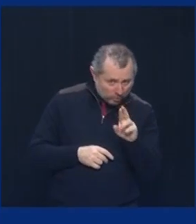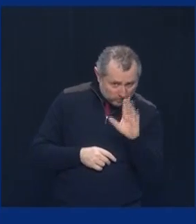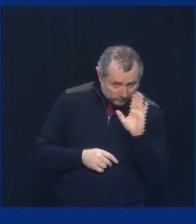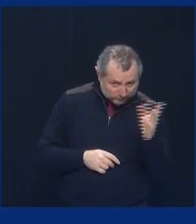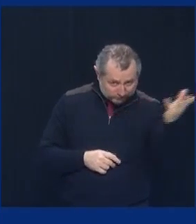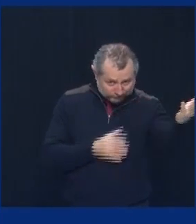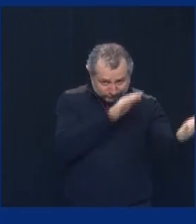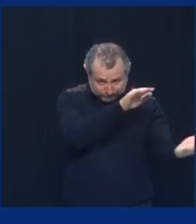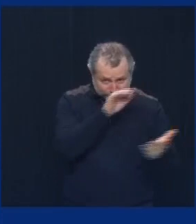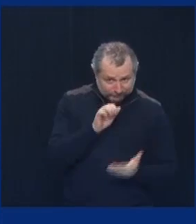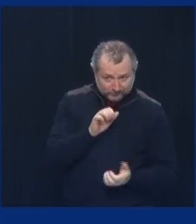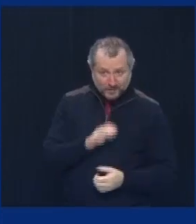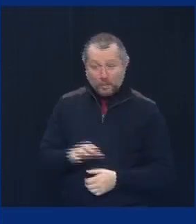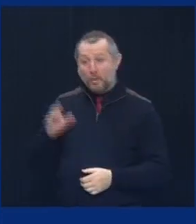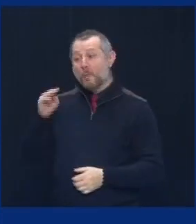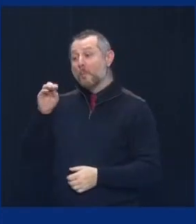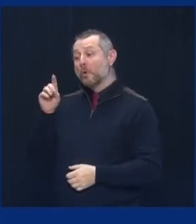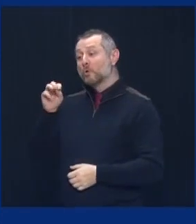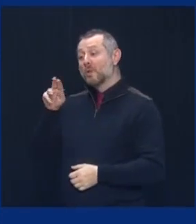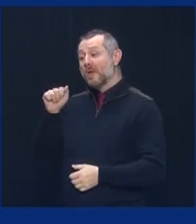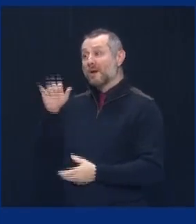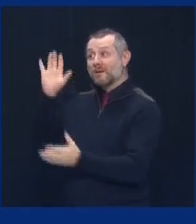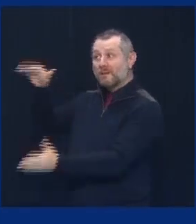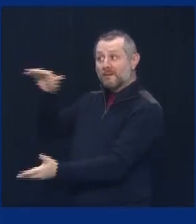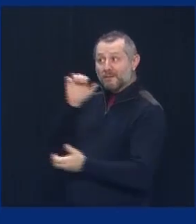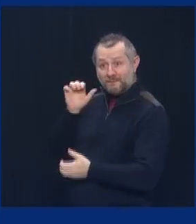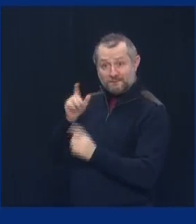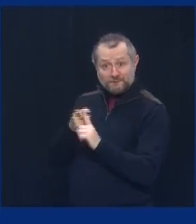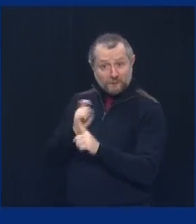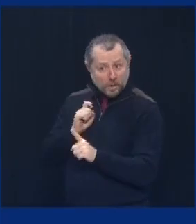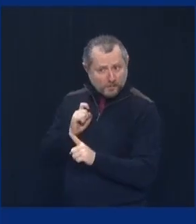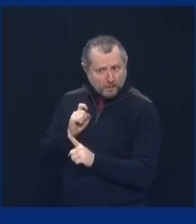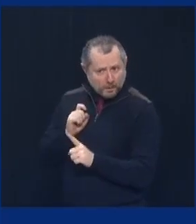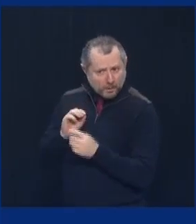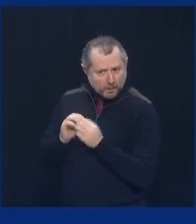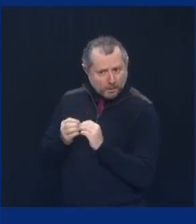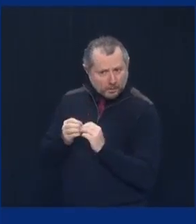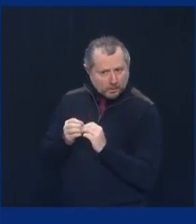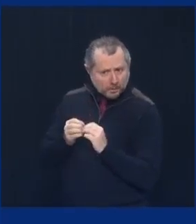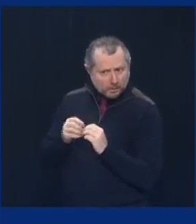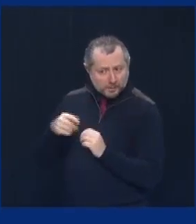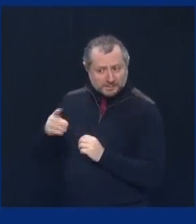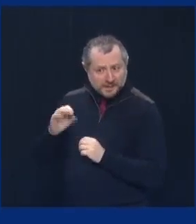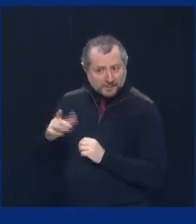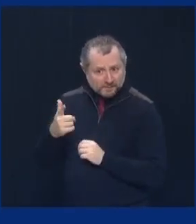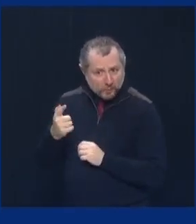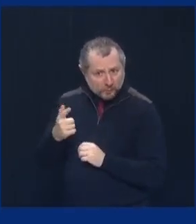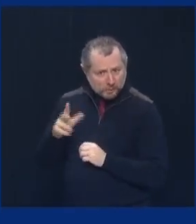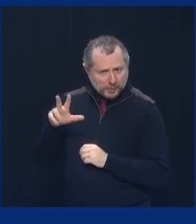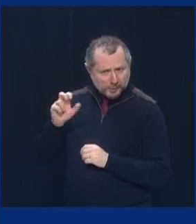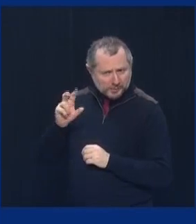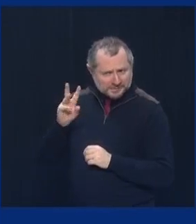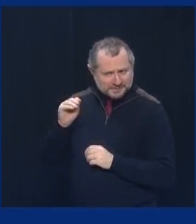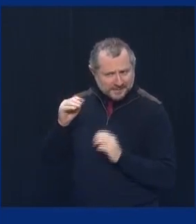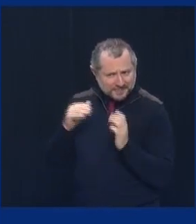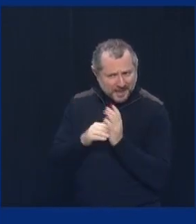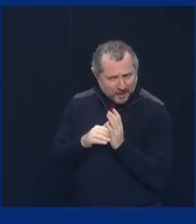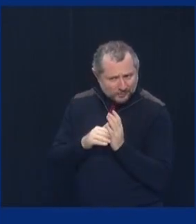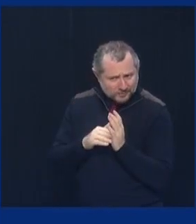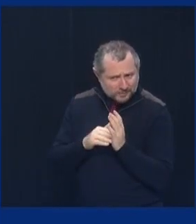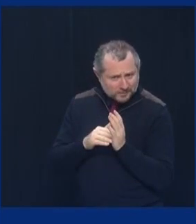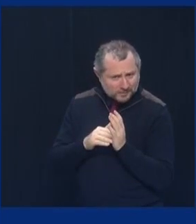the Moderna shipment from starting December 21st is 360?